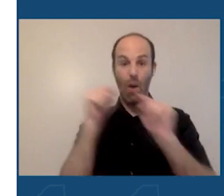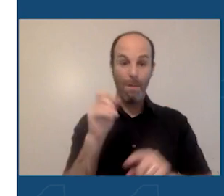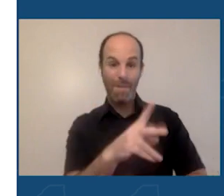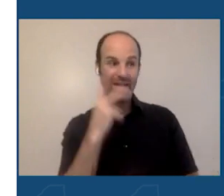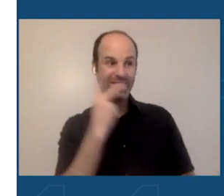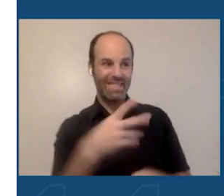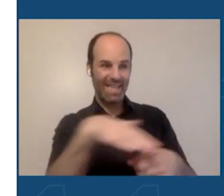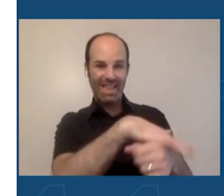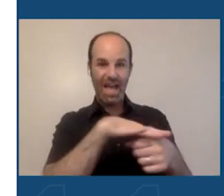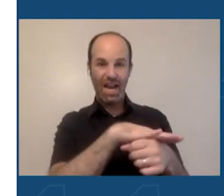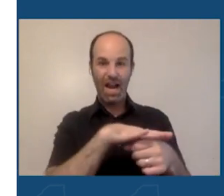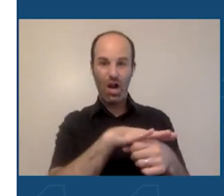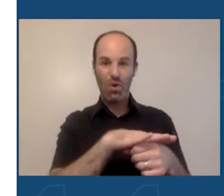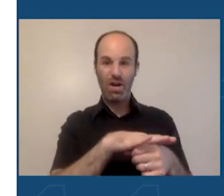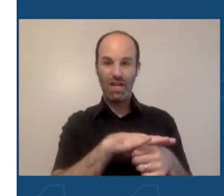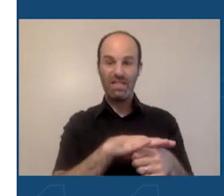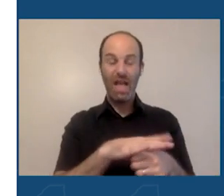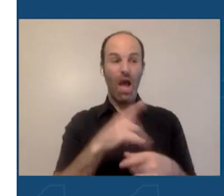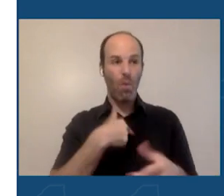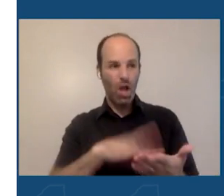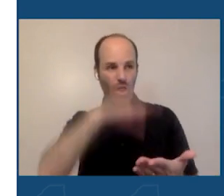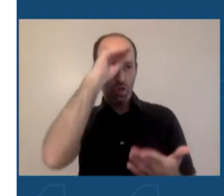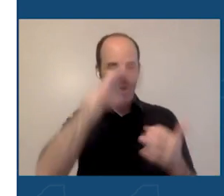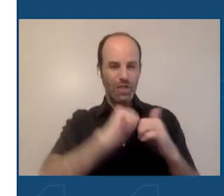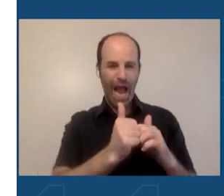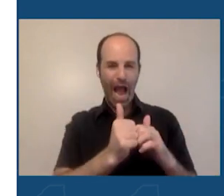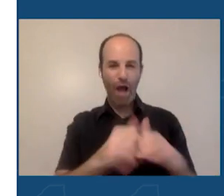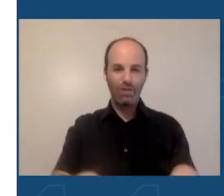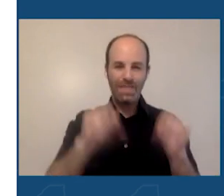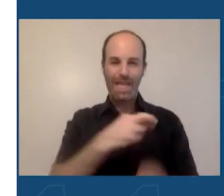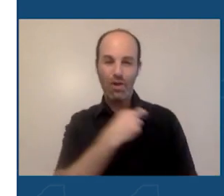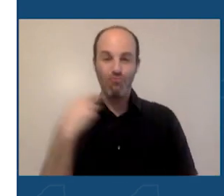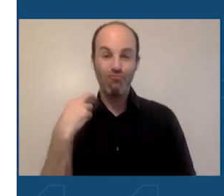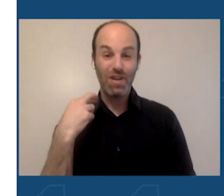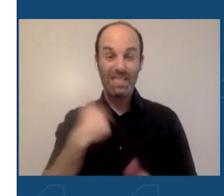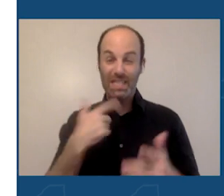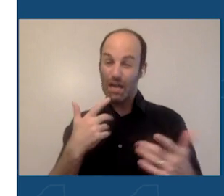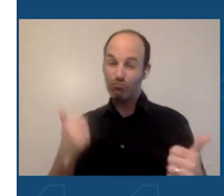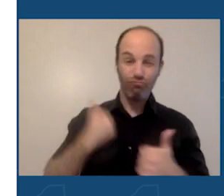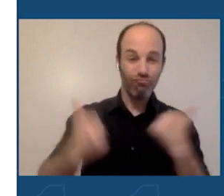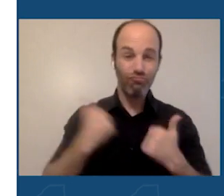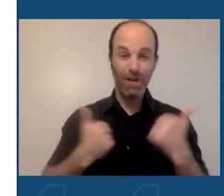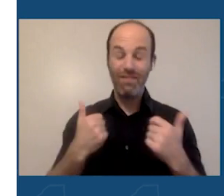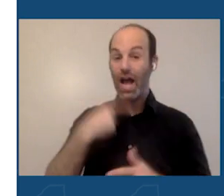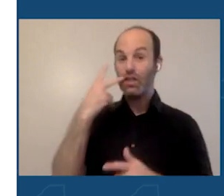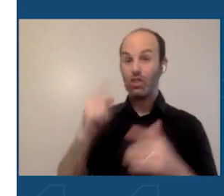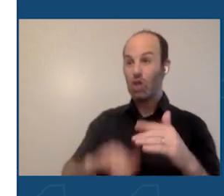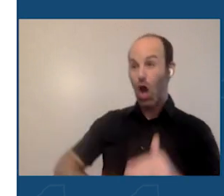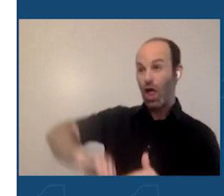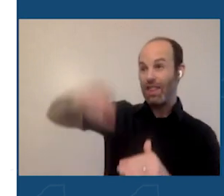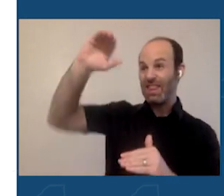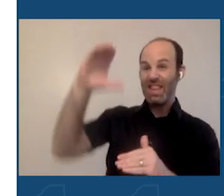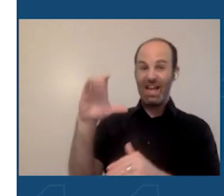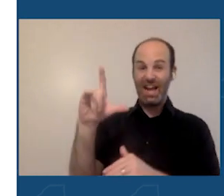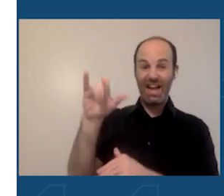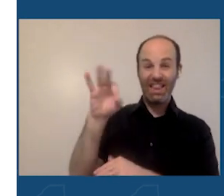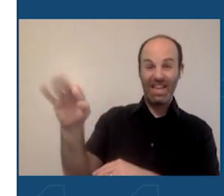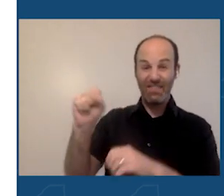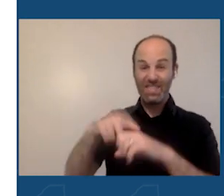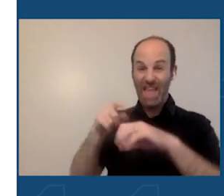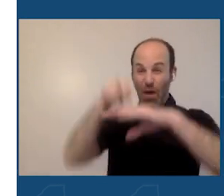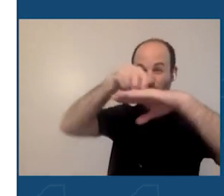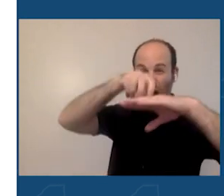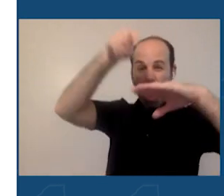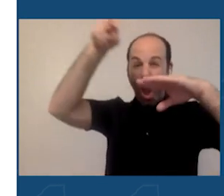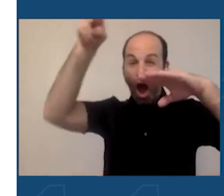how to be a risk taker, how to be a little gutsy, and because I saw the cliffs that we literally jumped off of, and I'm thinking I would never let my kids do that.